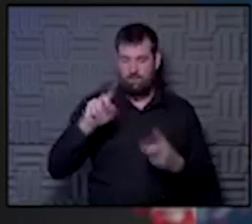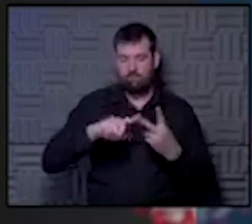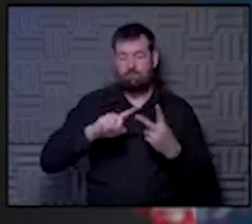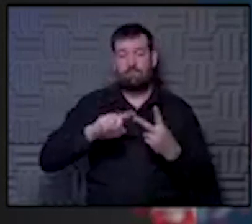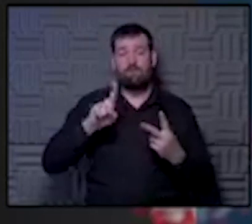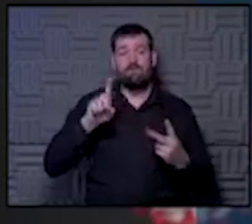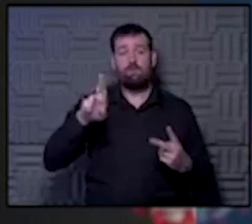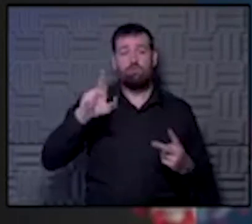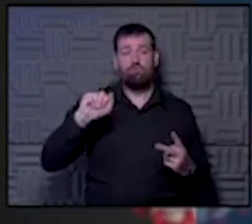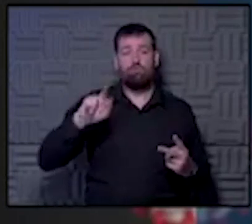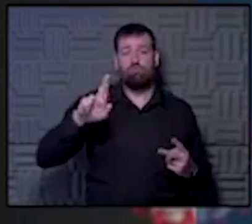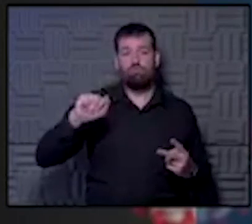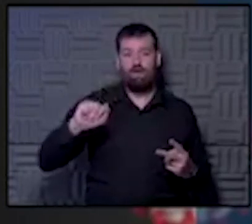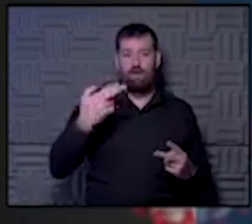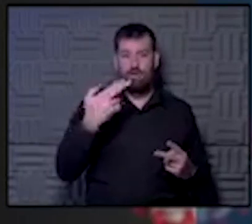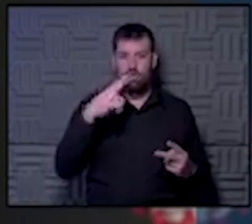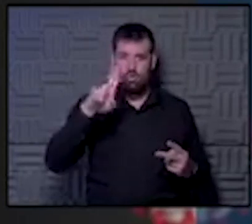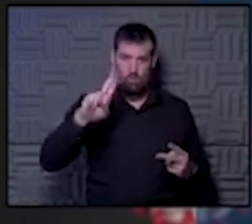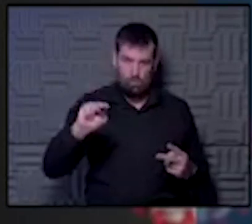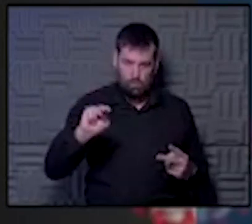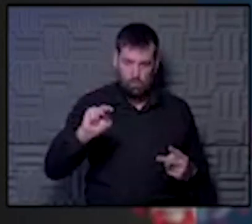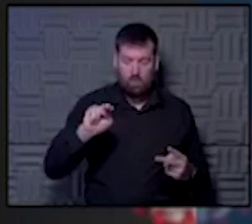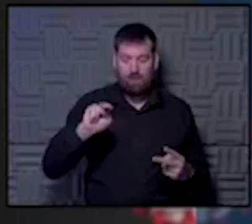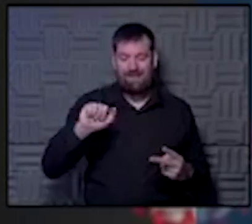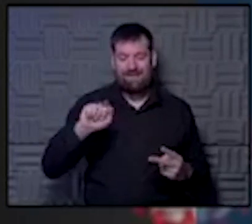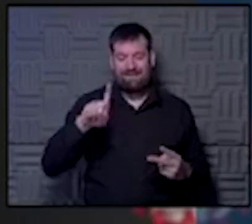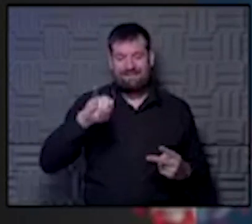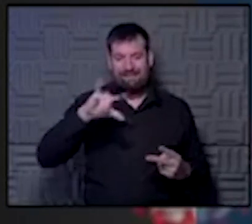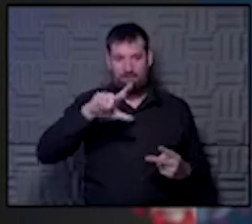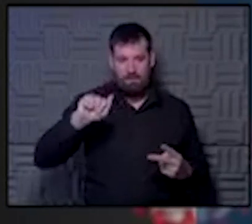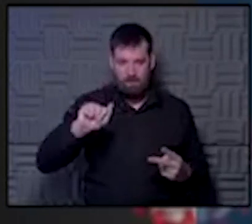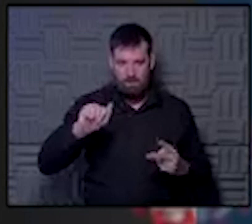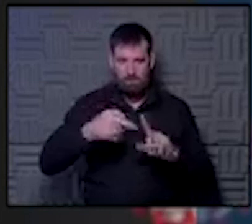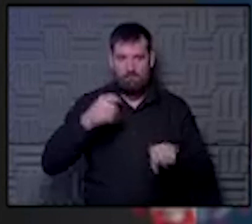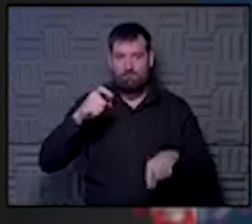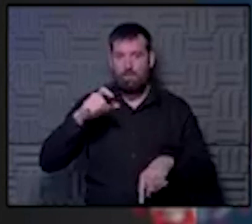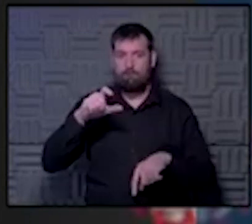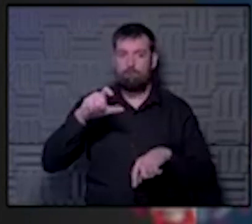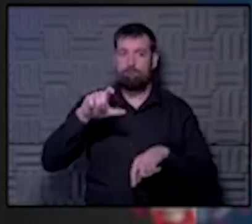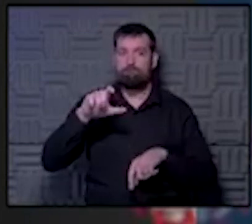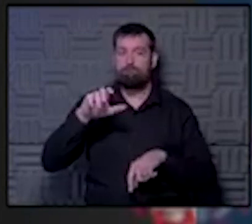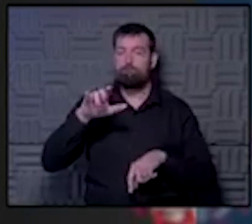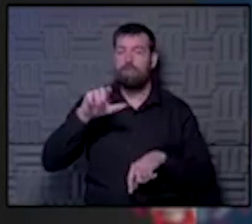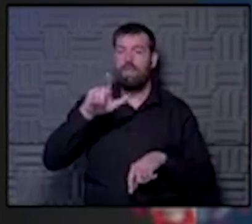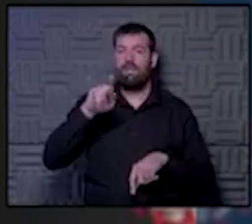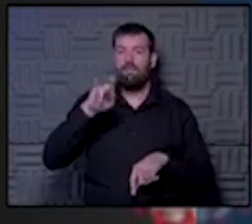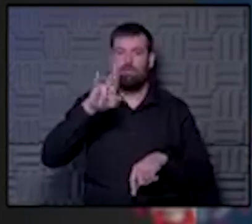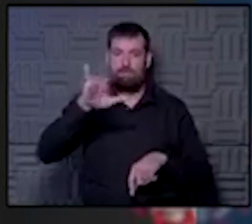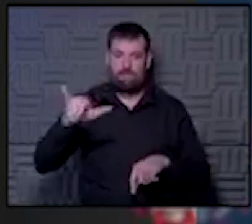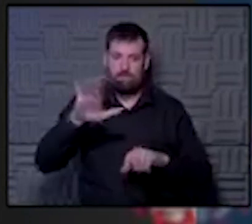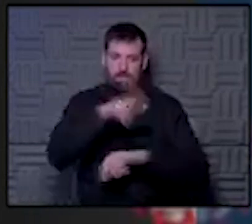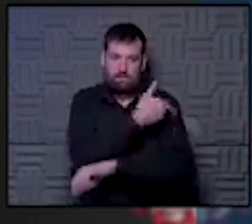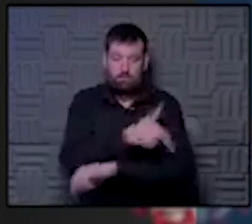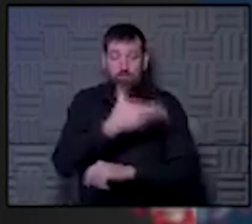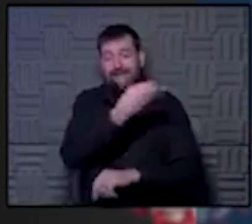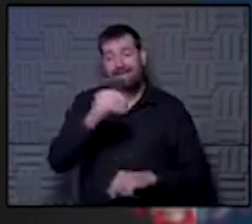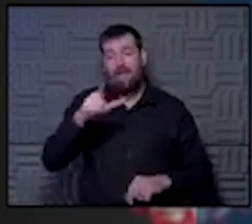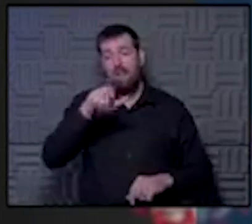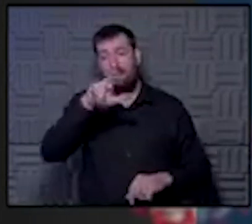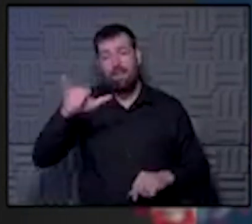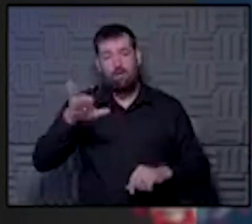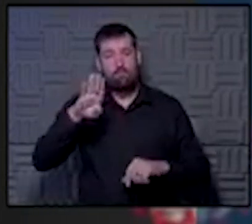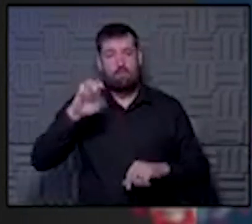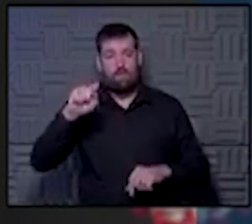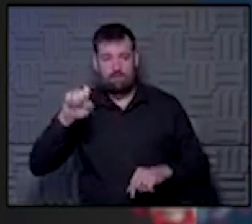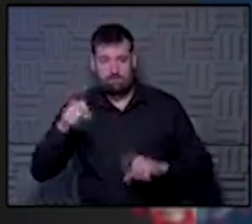Infectious Disease at Liberty Hospital, and Larry Botts, the Chief Clinical and Medical Officer at Advent Health Shawnee Mission, will be on the program with us to talk about where